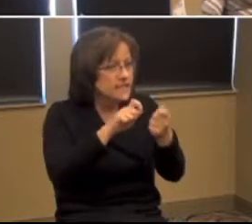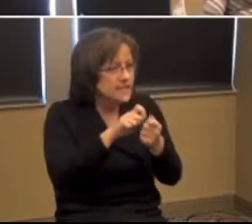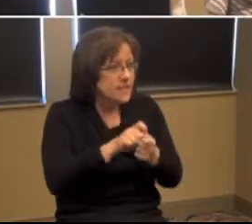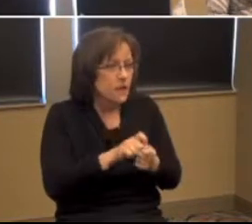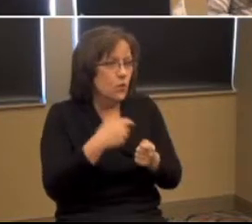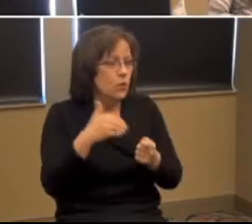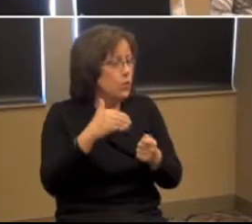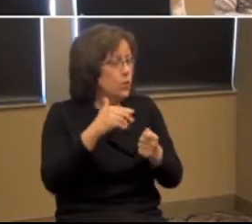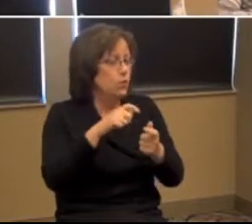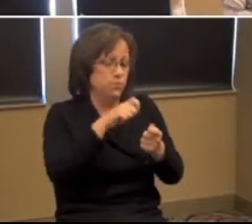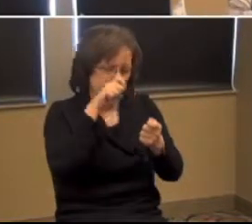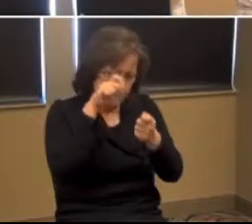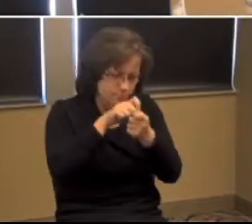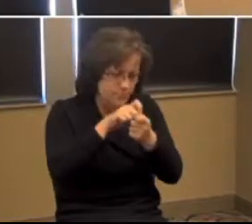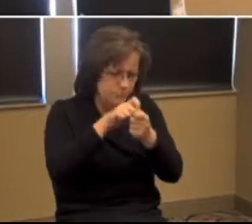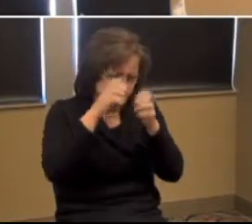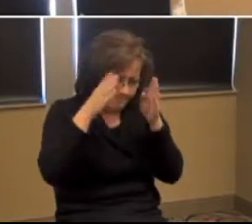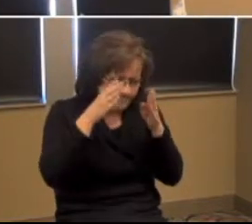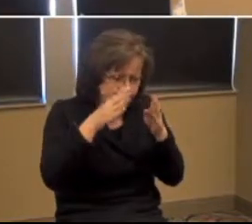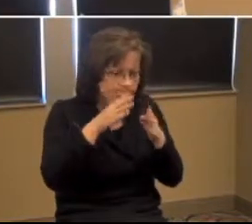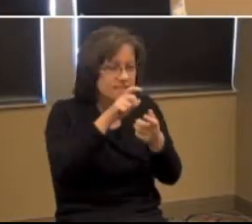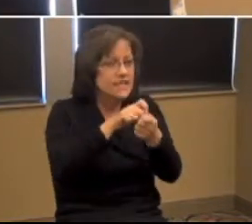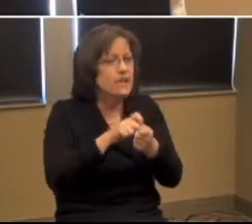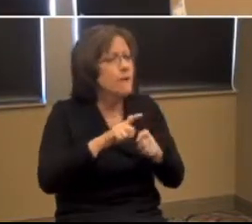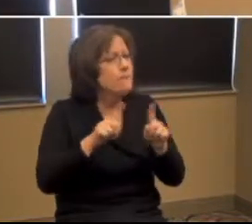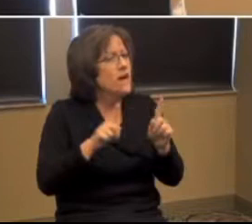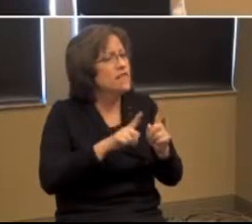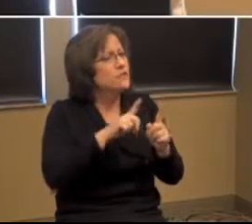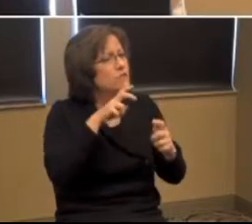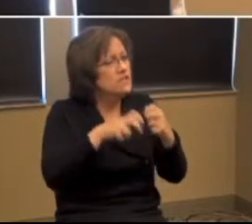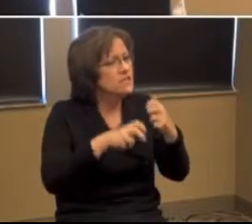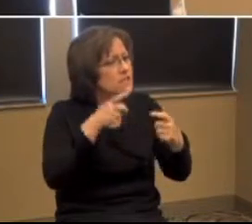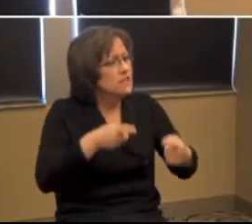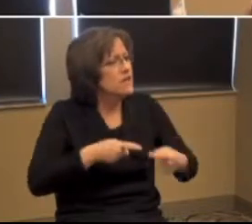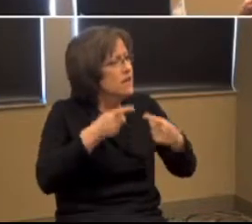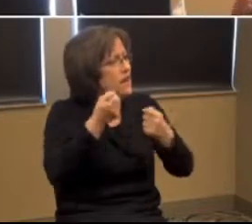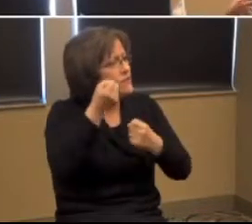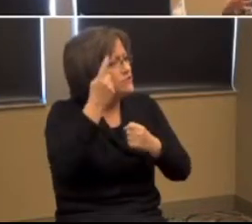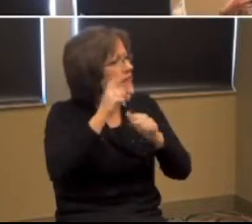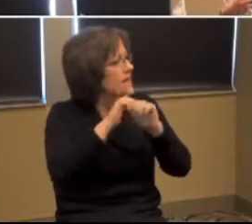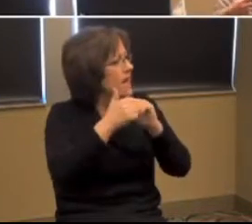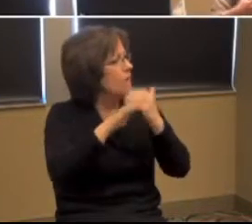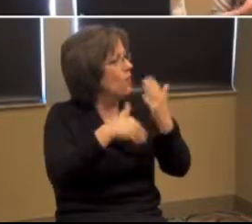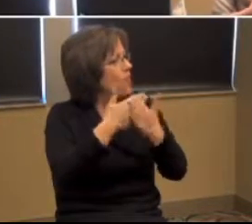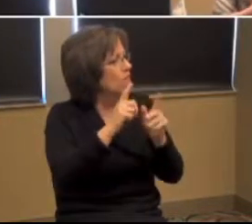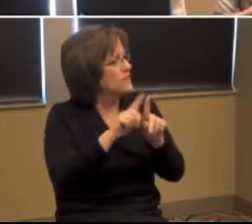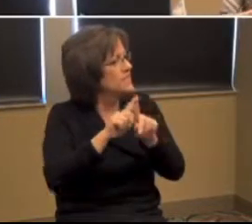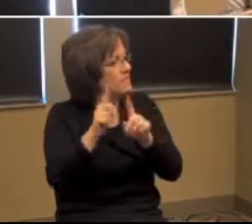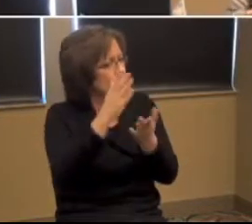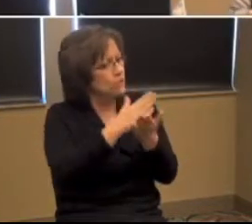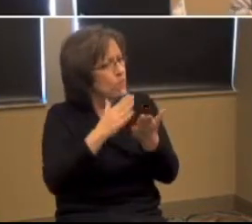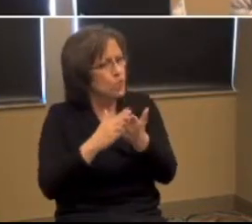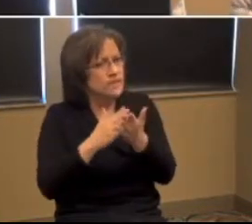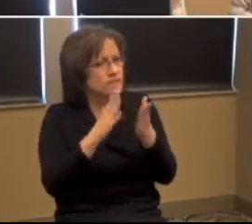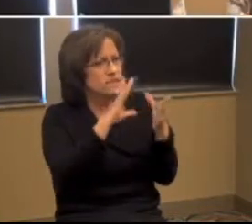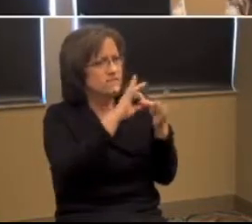to detail, but difficulty understanding how all of the different components may fit